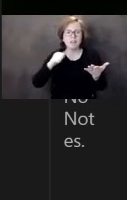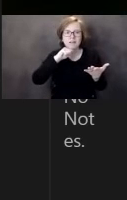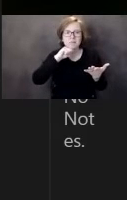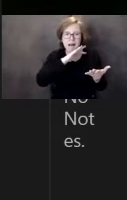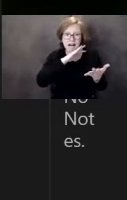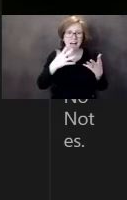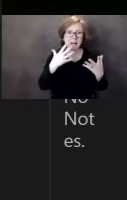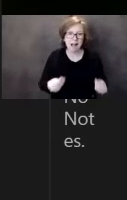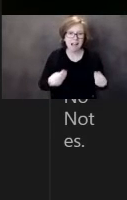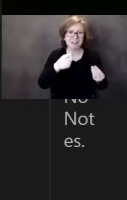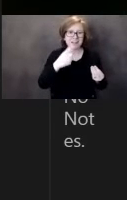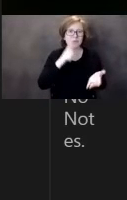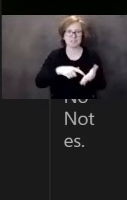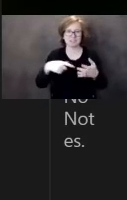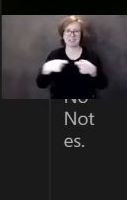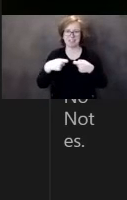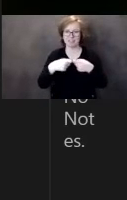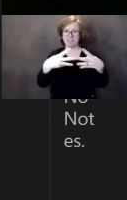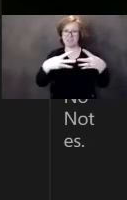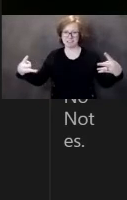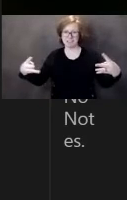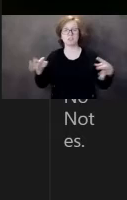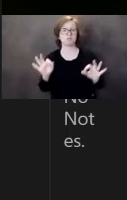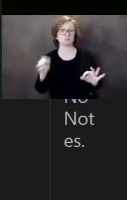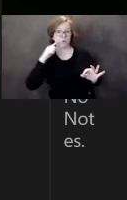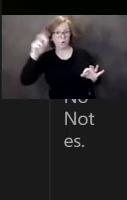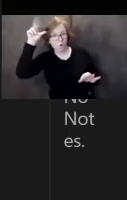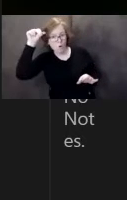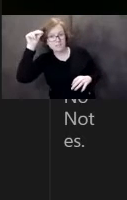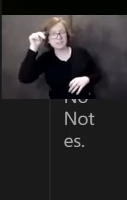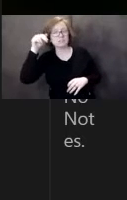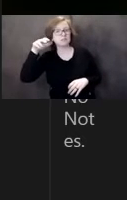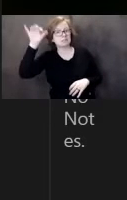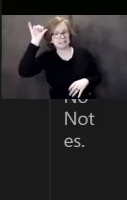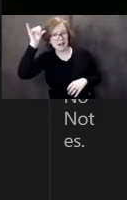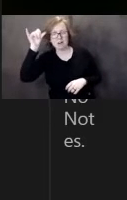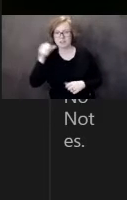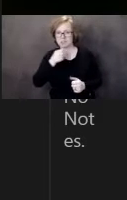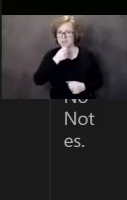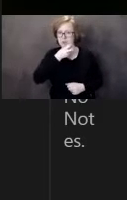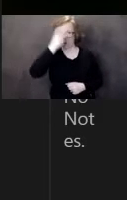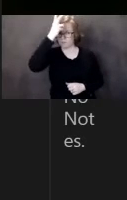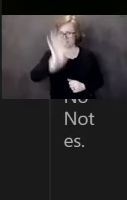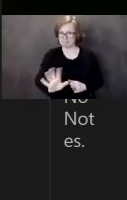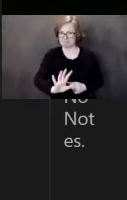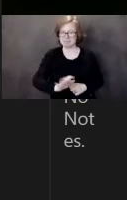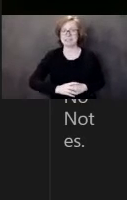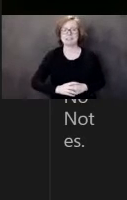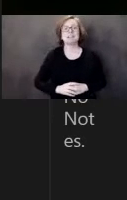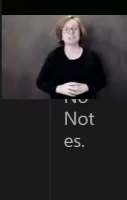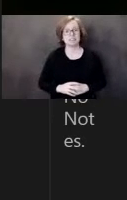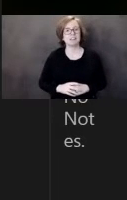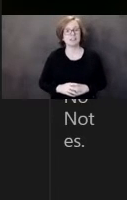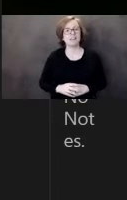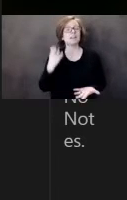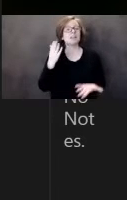This is suitable fence for a horse, for cattle, not for goats. They run right under that. And here you go. Maybe you have a